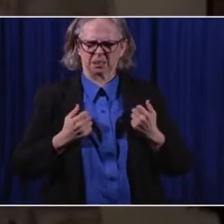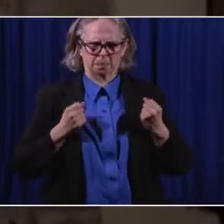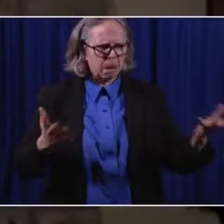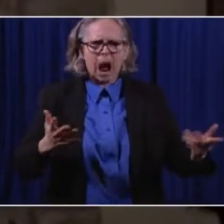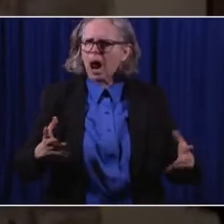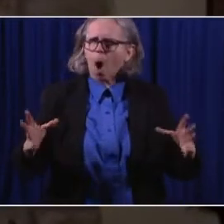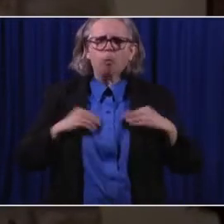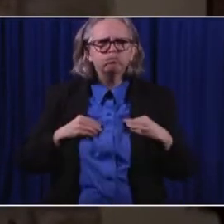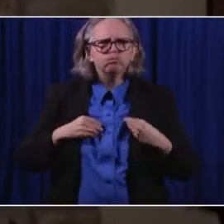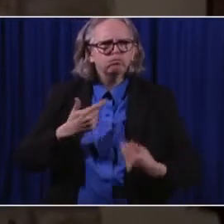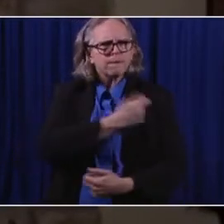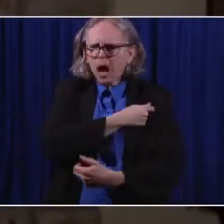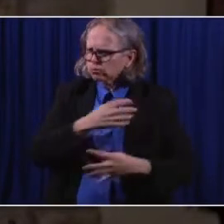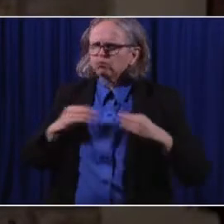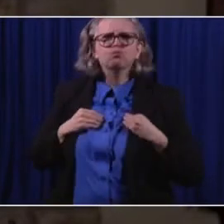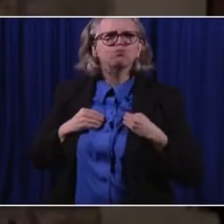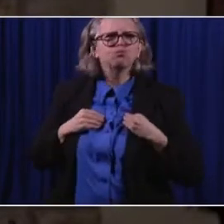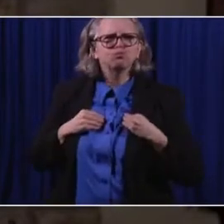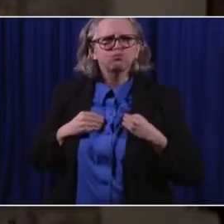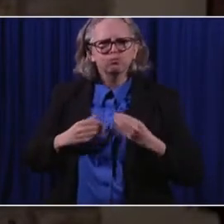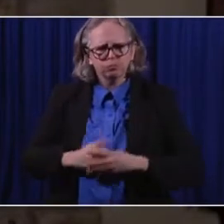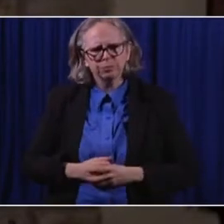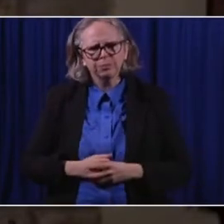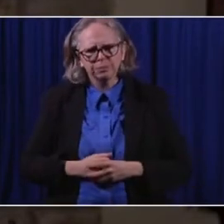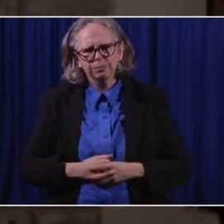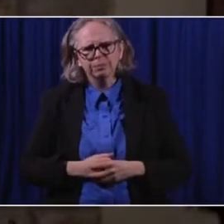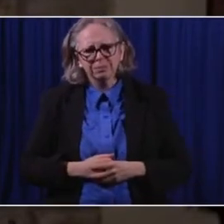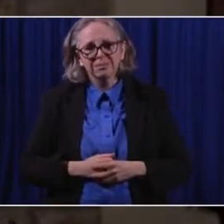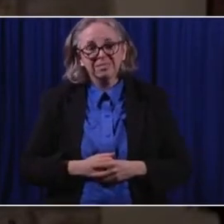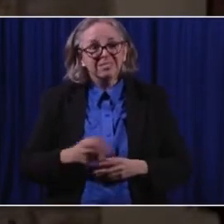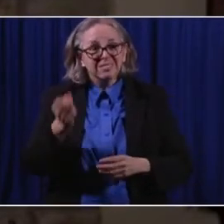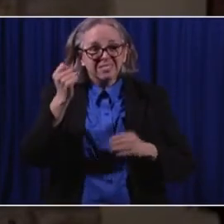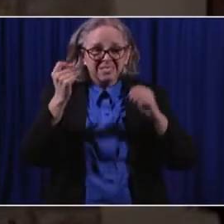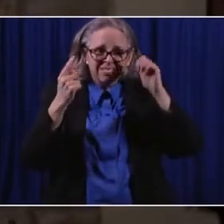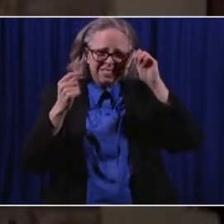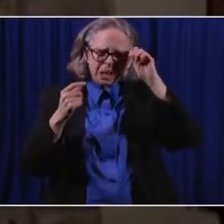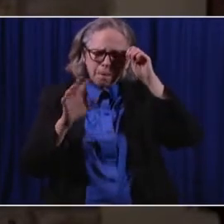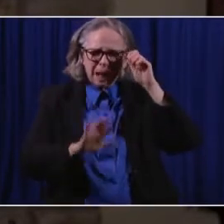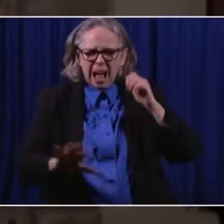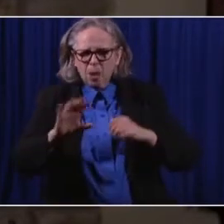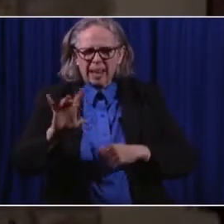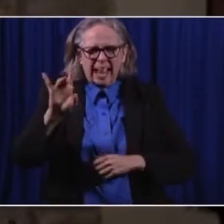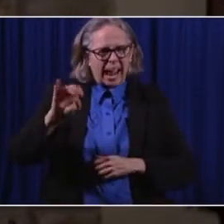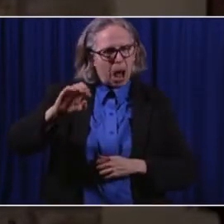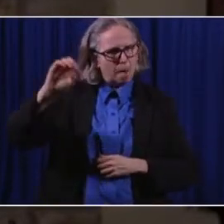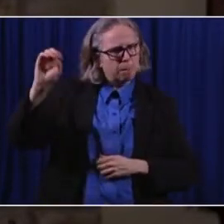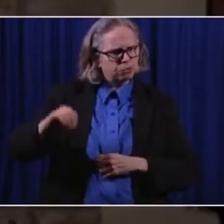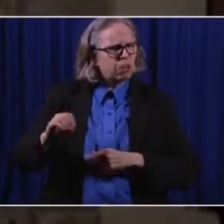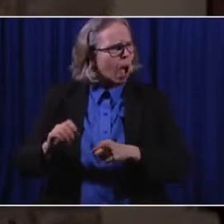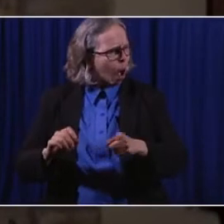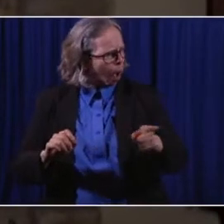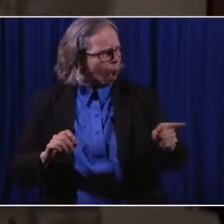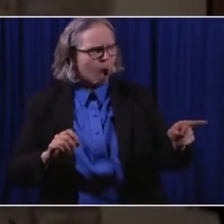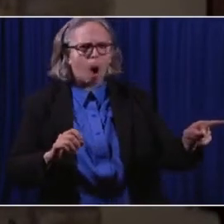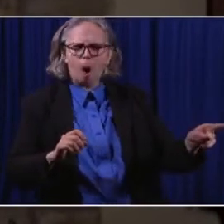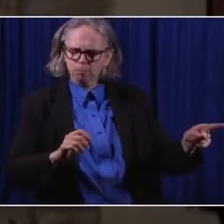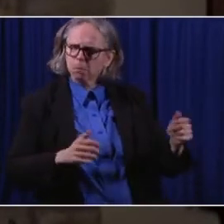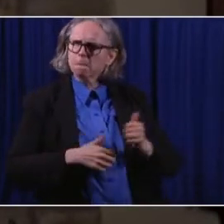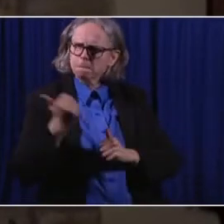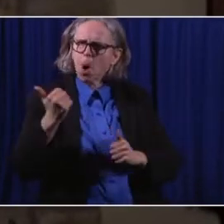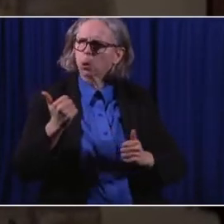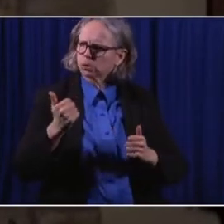anecdotally, it's roughly 80%. And so vast majority of people in nursing homes are